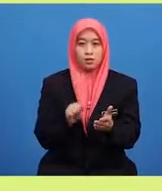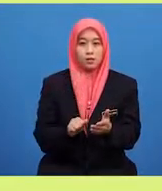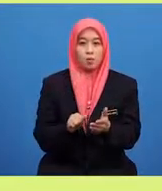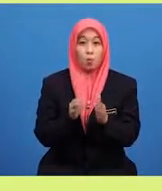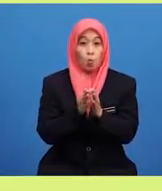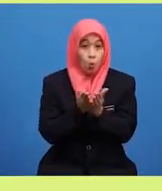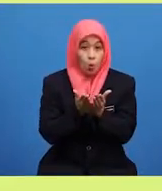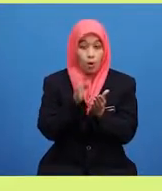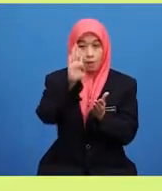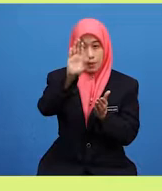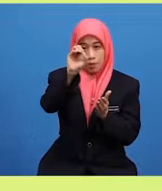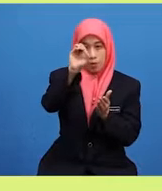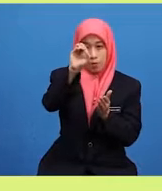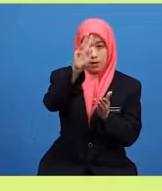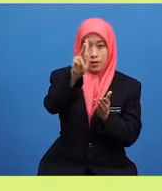It's a book.